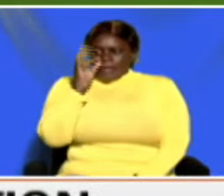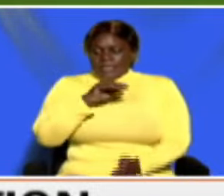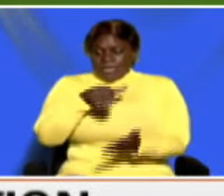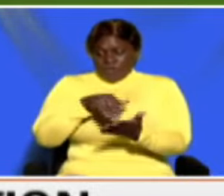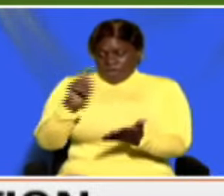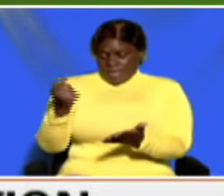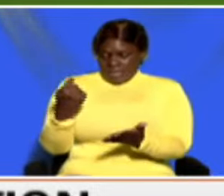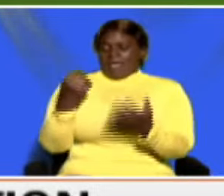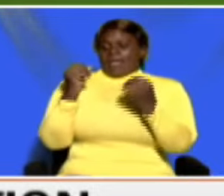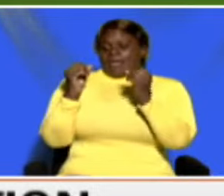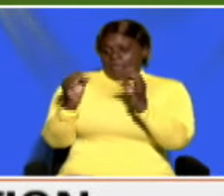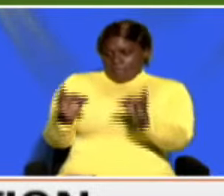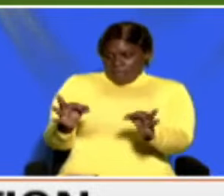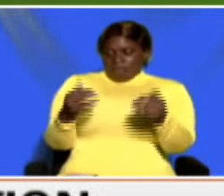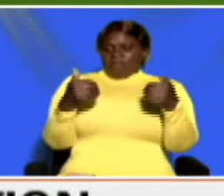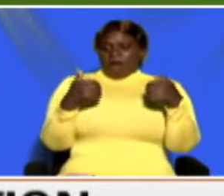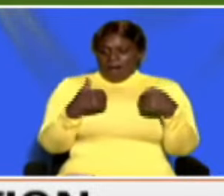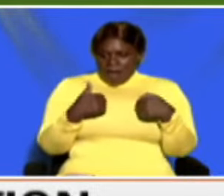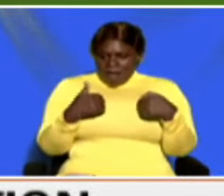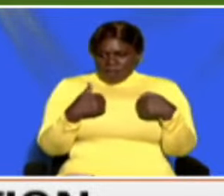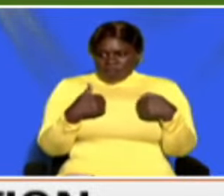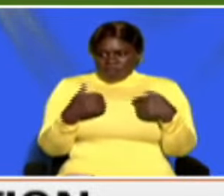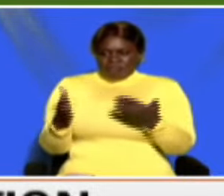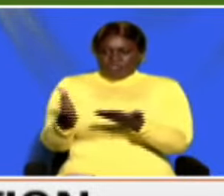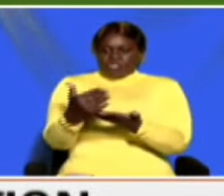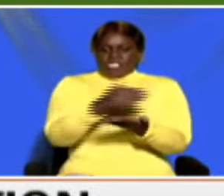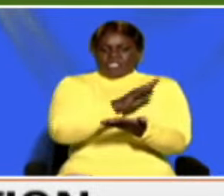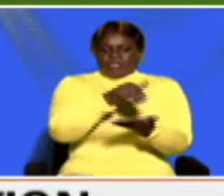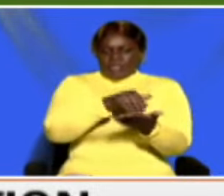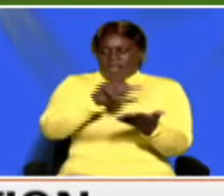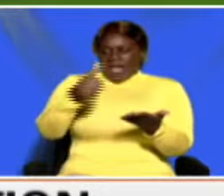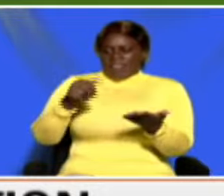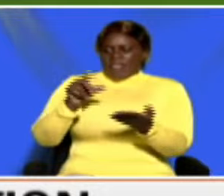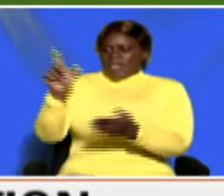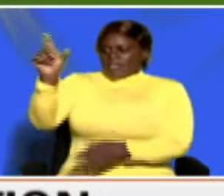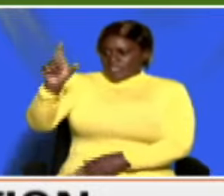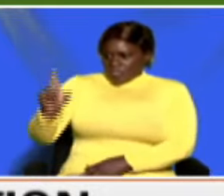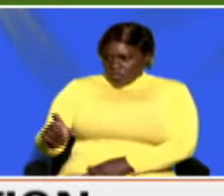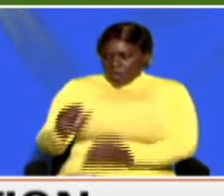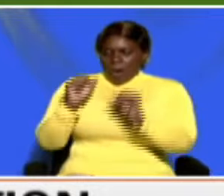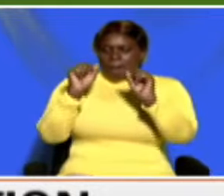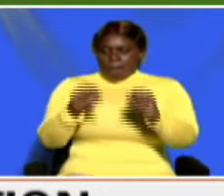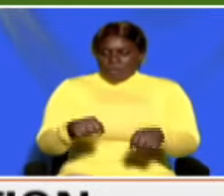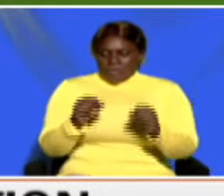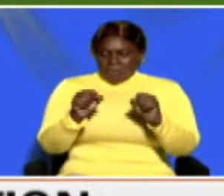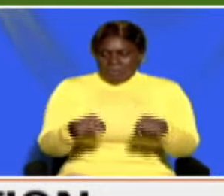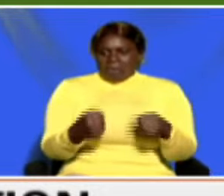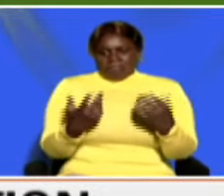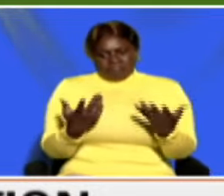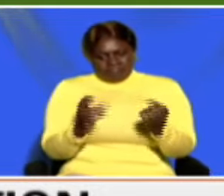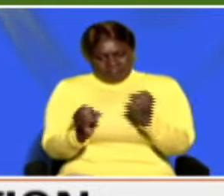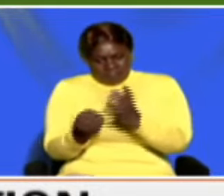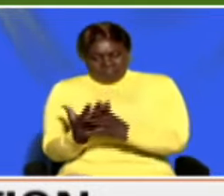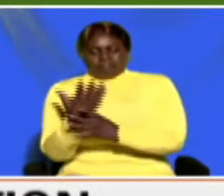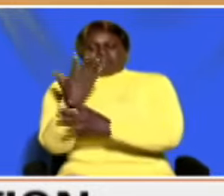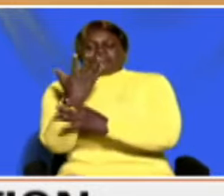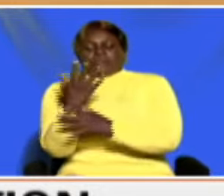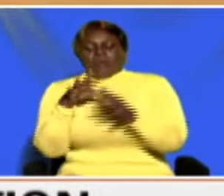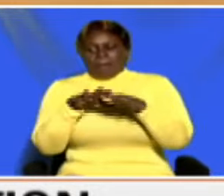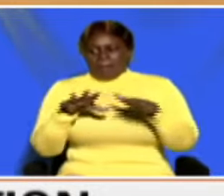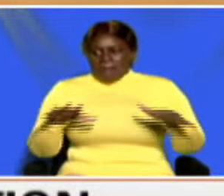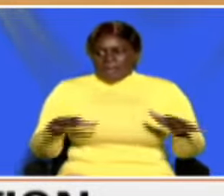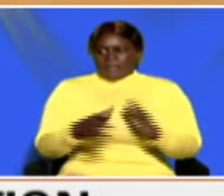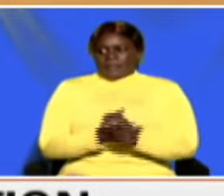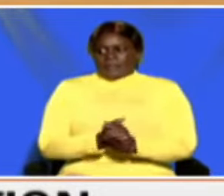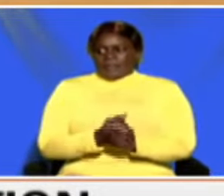So if we have collection centers in other regions, we will be able to at least grow this market. I